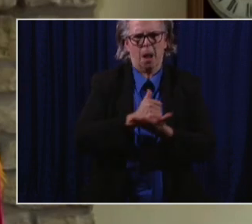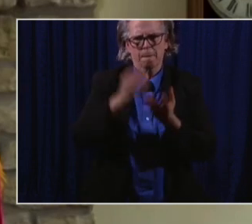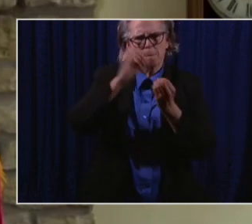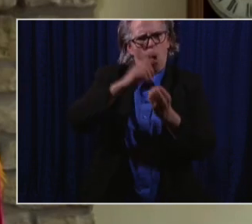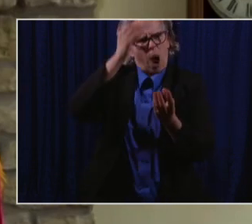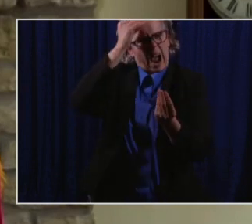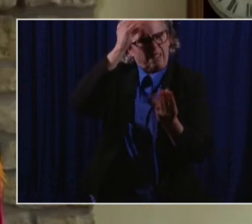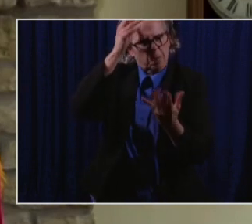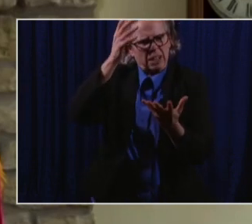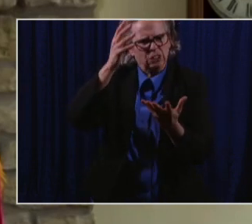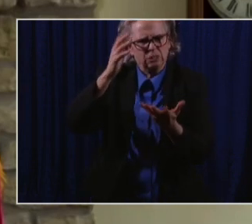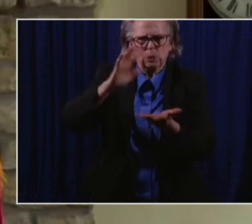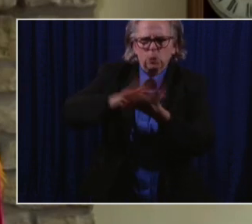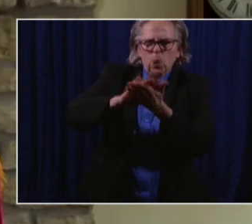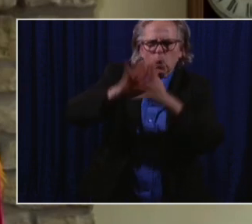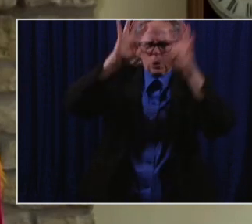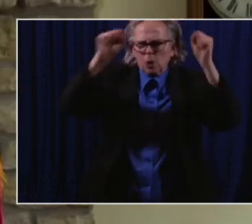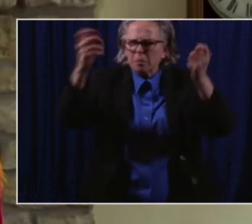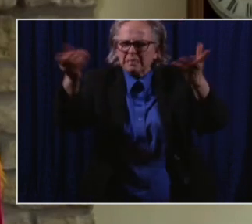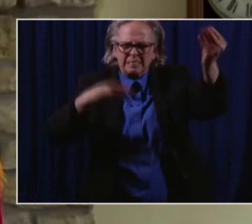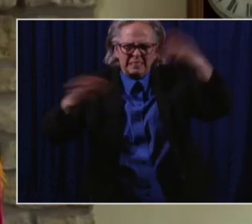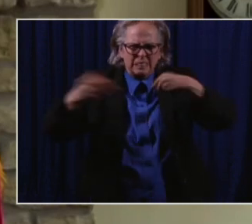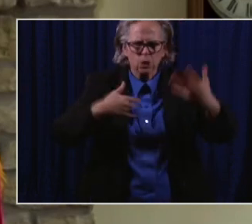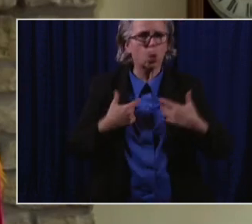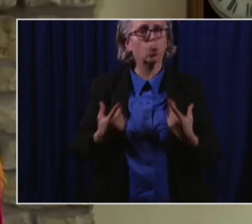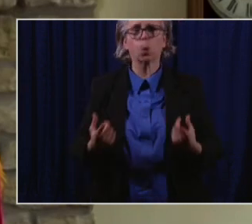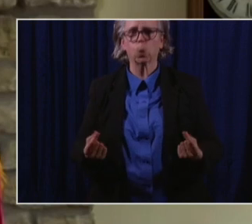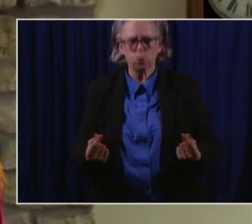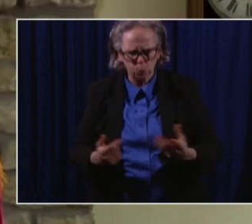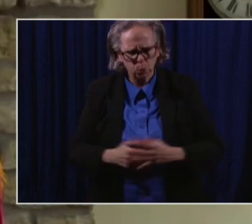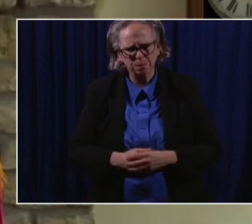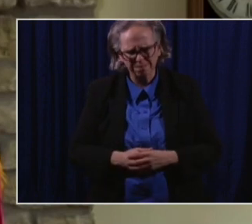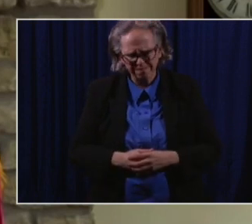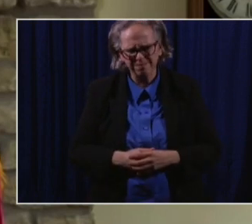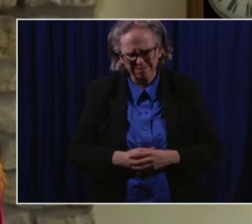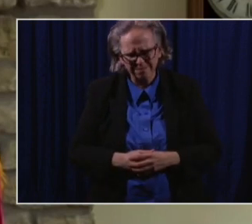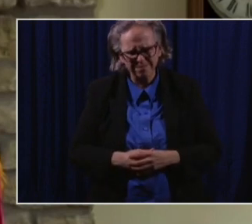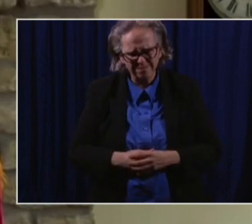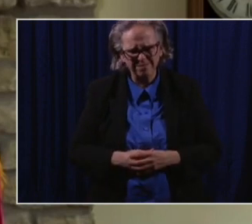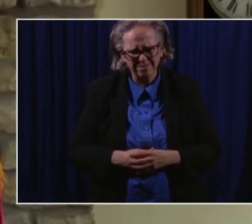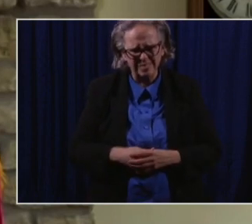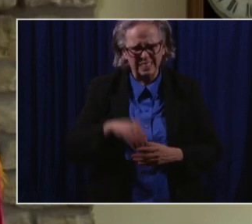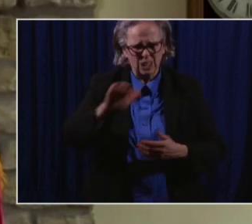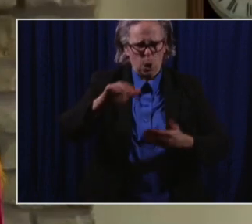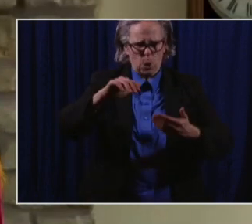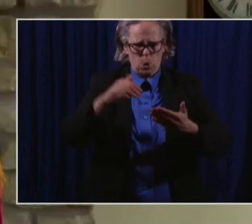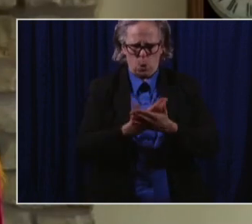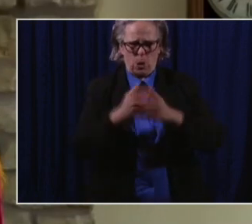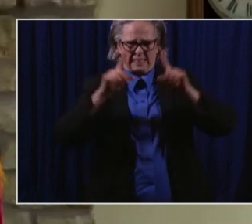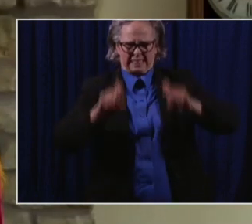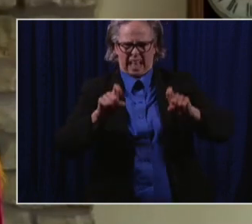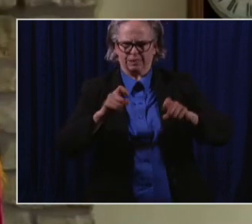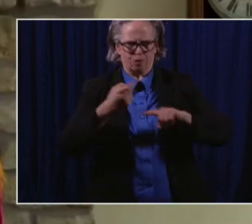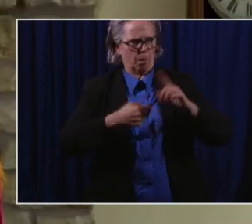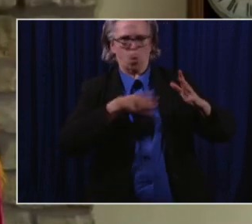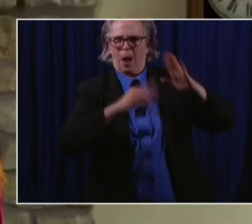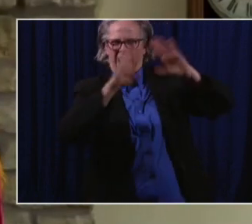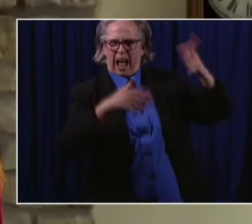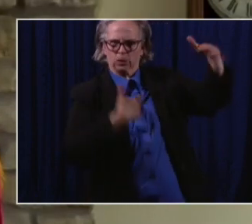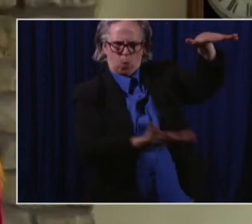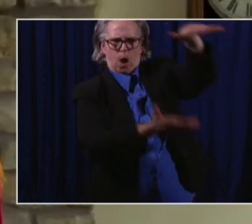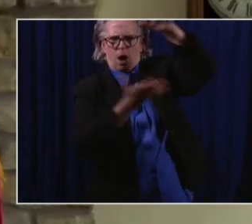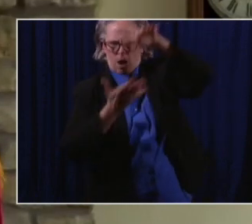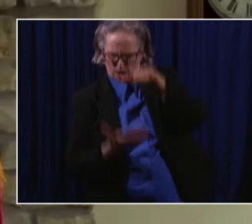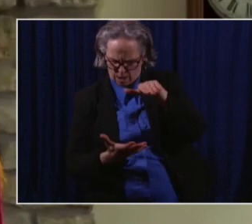to do is to take the new tests, some of the new tests that are coming in from the White House that we expect to be here any